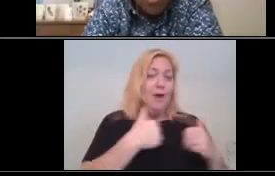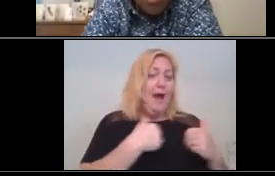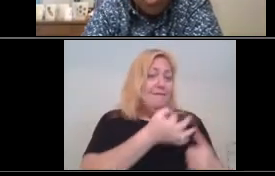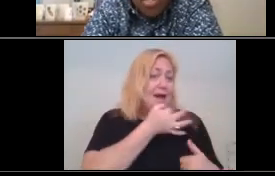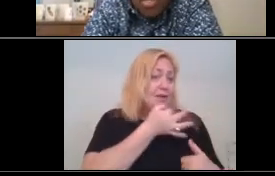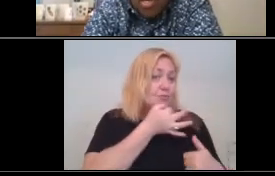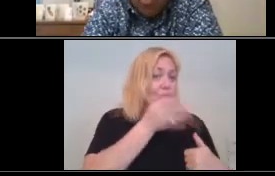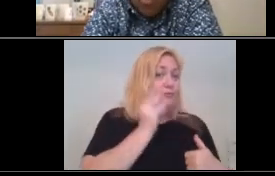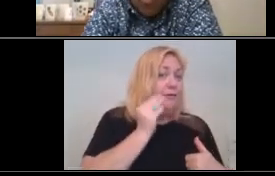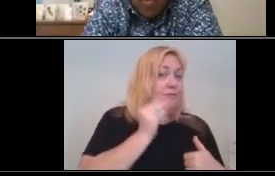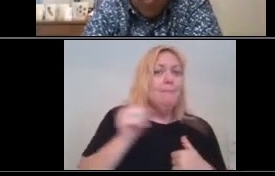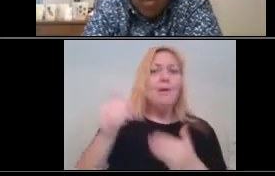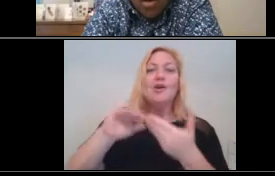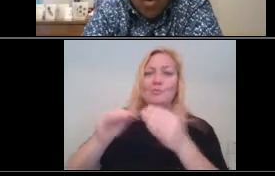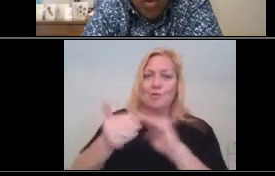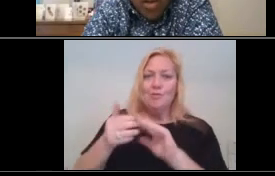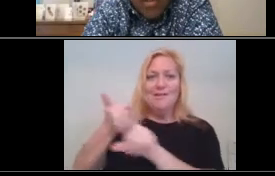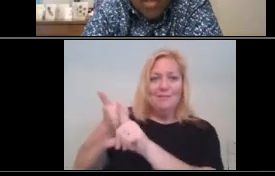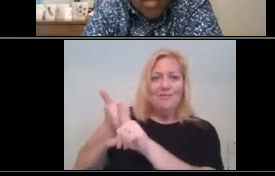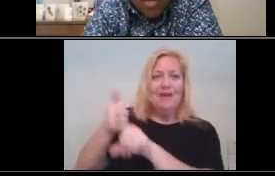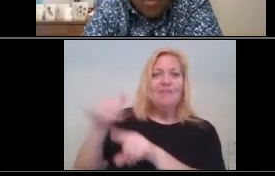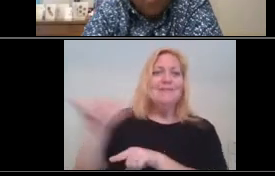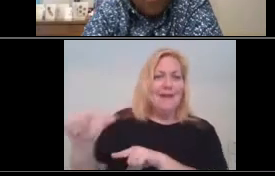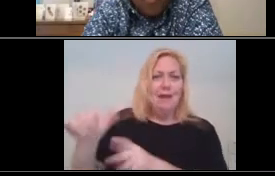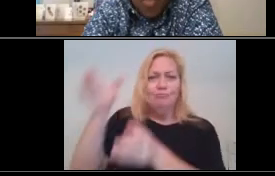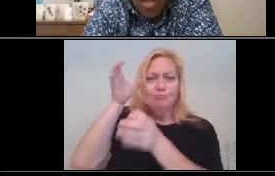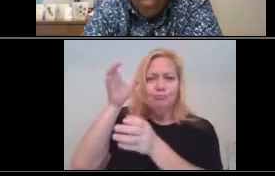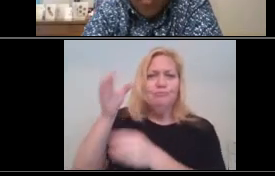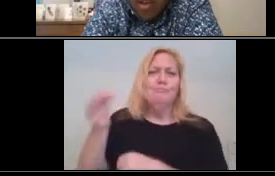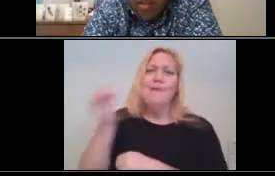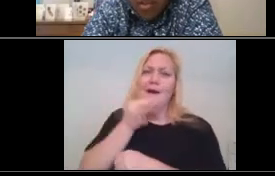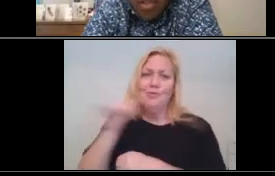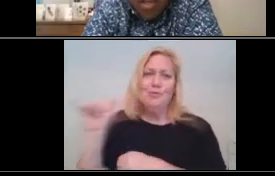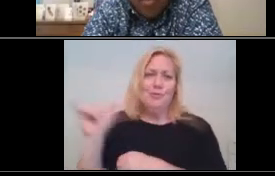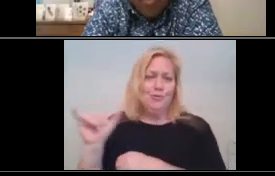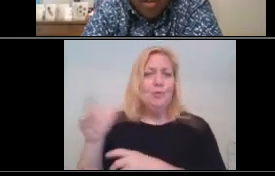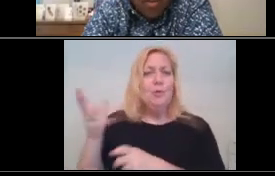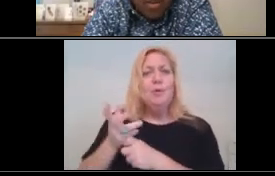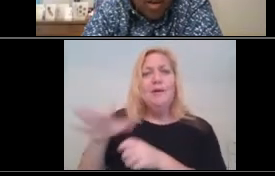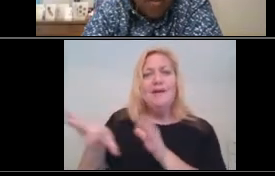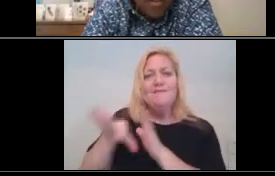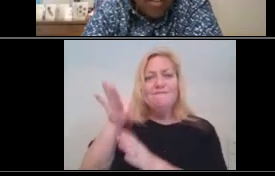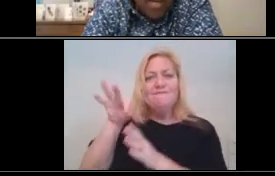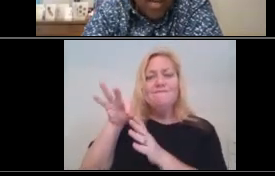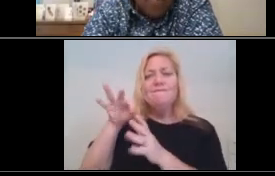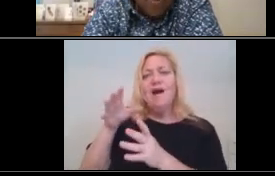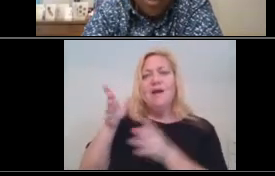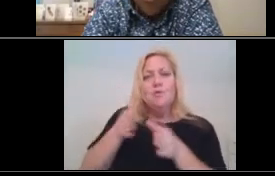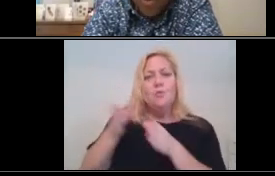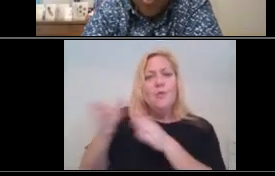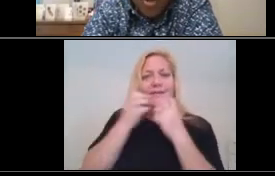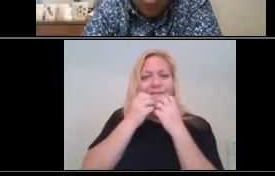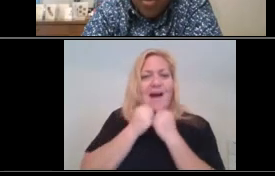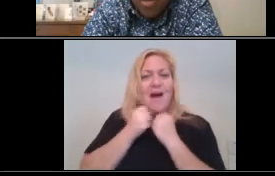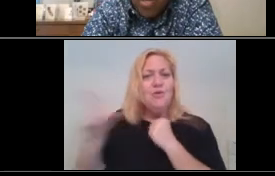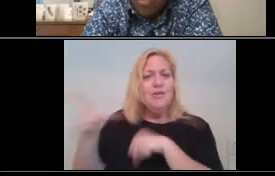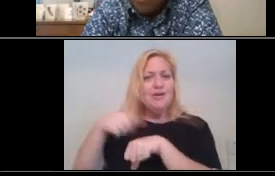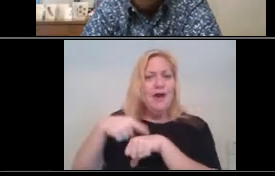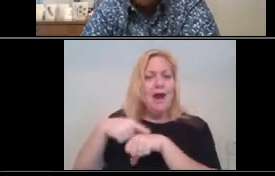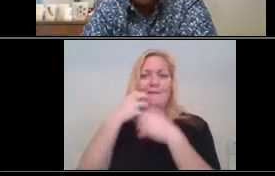also experts. I would hope that we figure out ways to value their time, to value their efforts, and frankly, follow